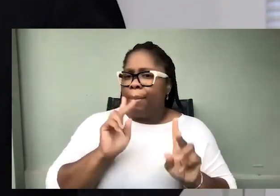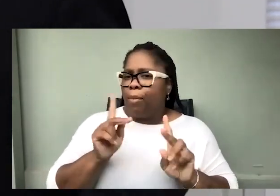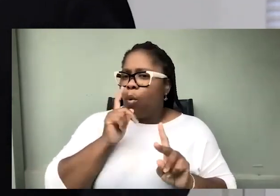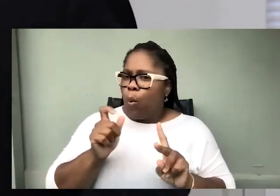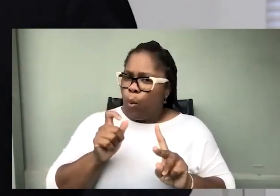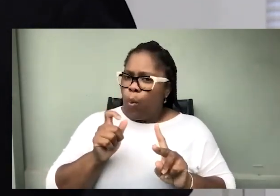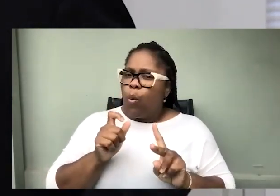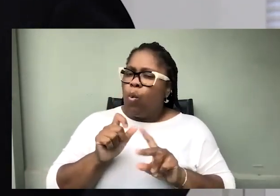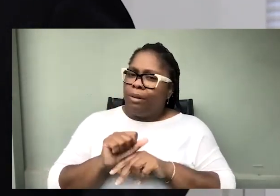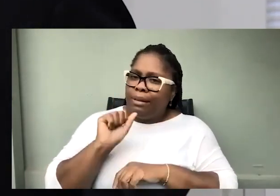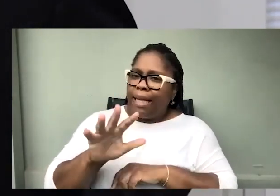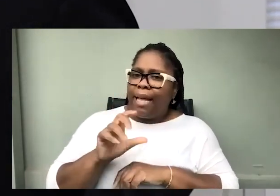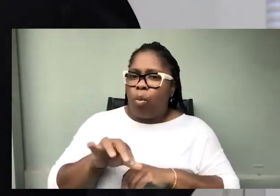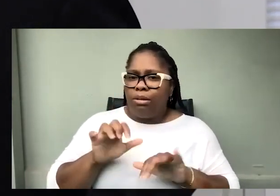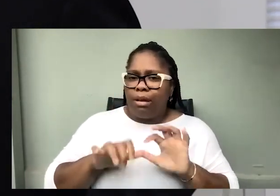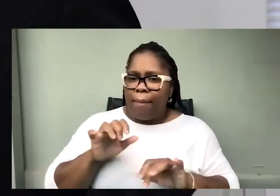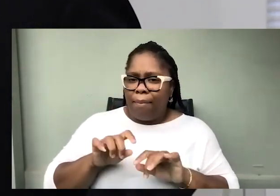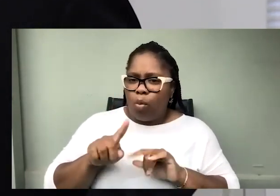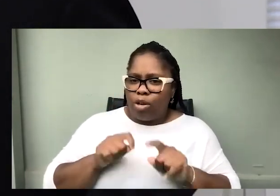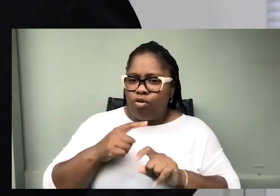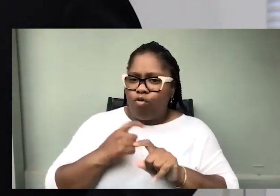or sent them in.